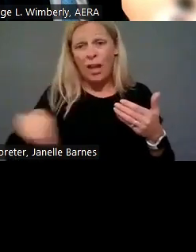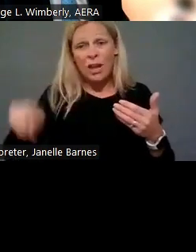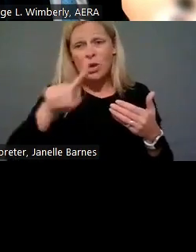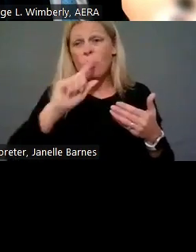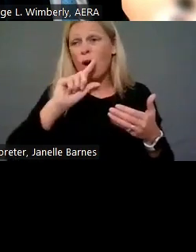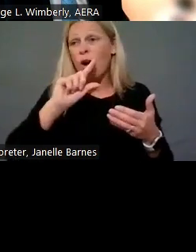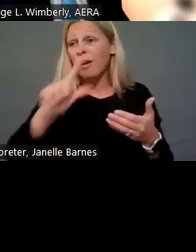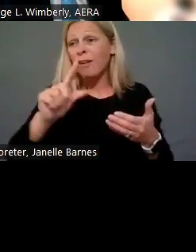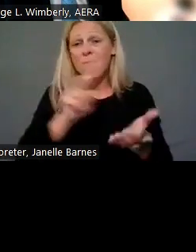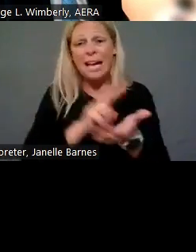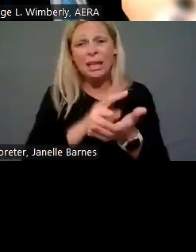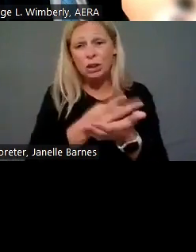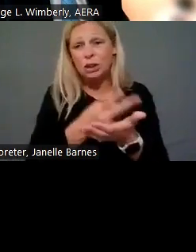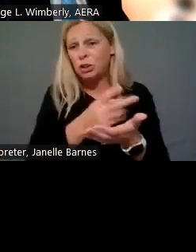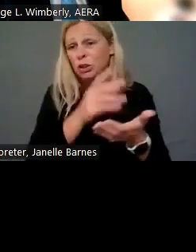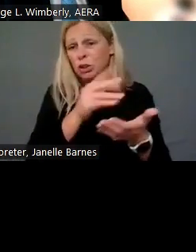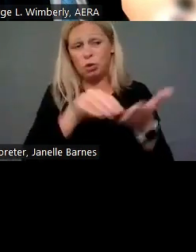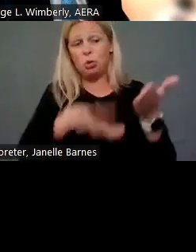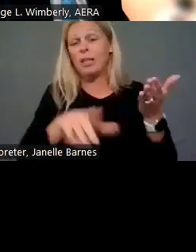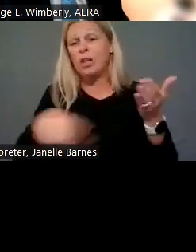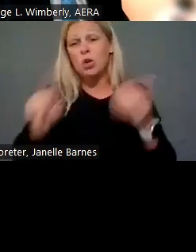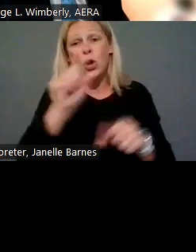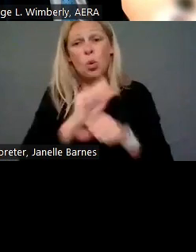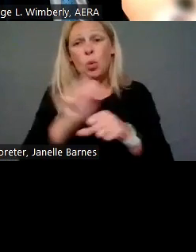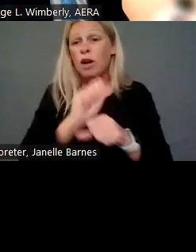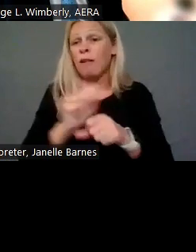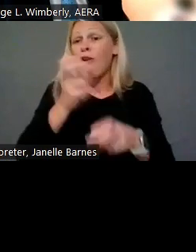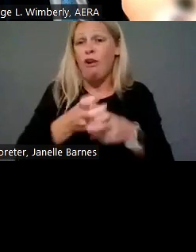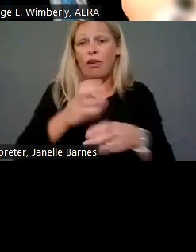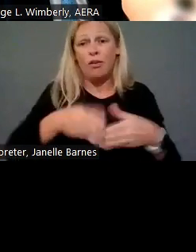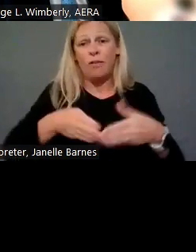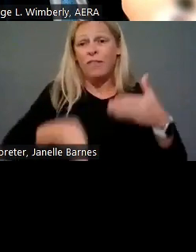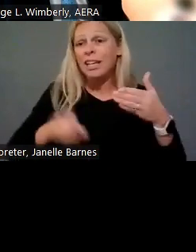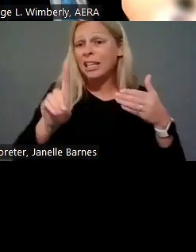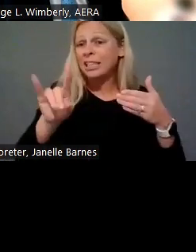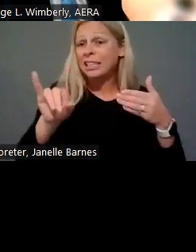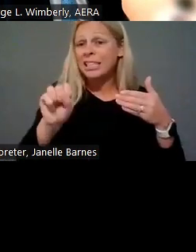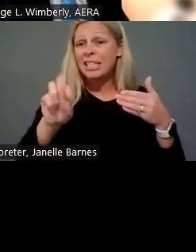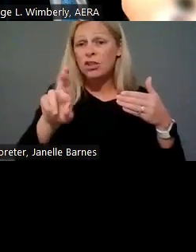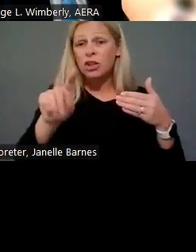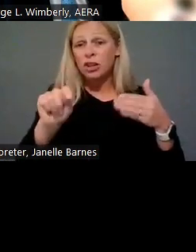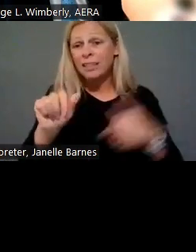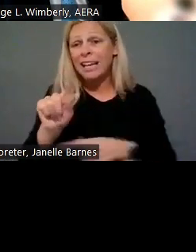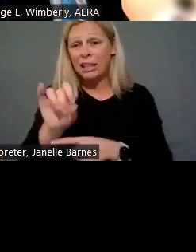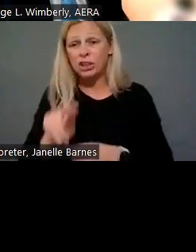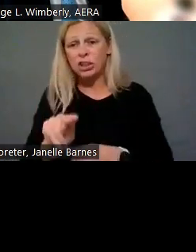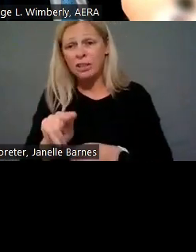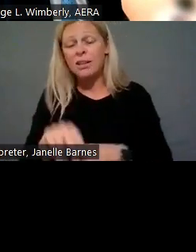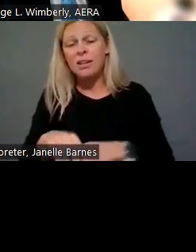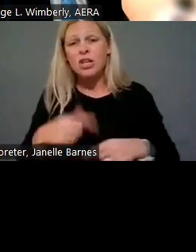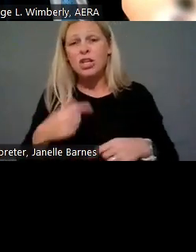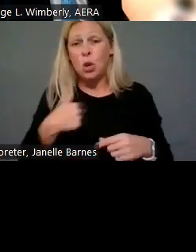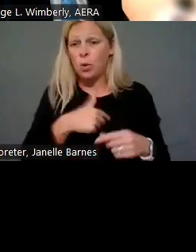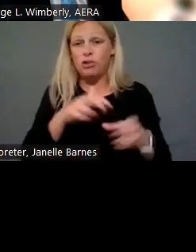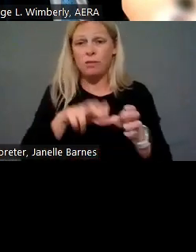graduate students and you're working very hard to finish your dissertation. So we sort of, I think about this as staying out of your